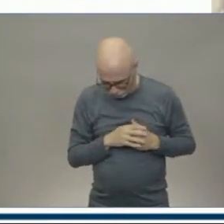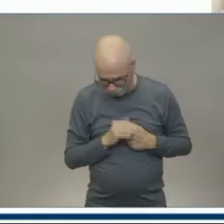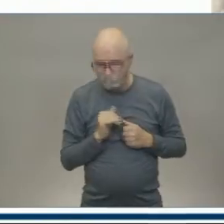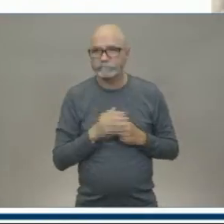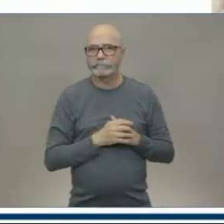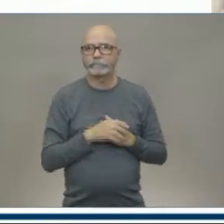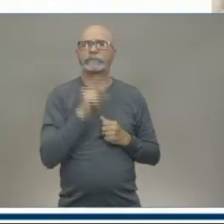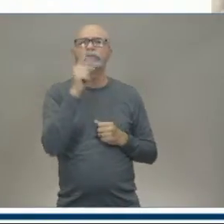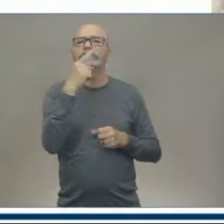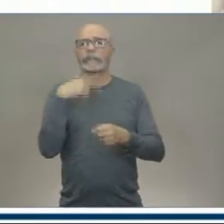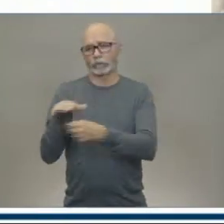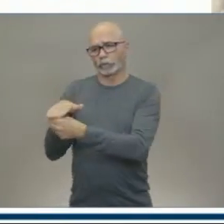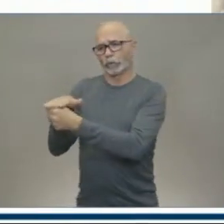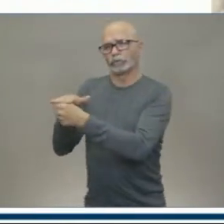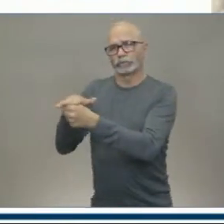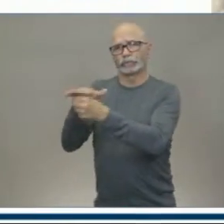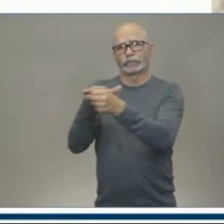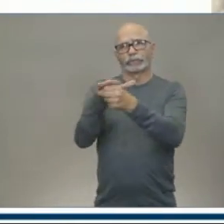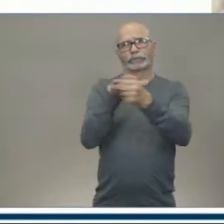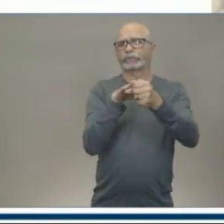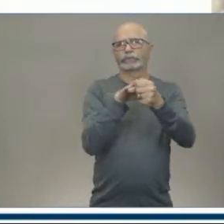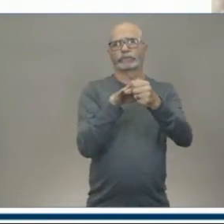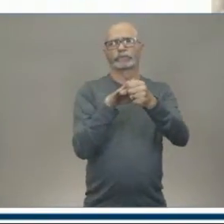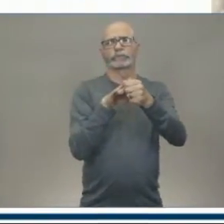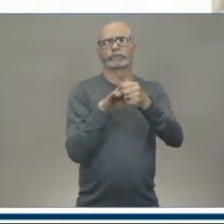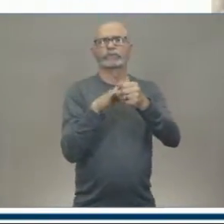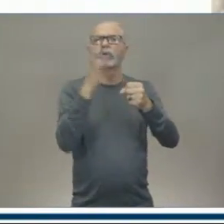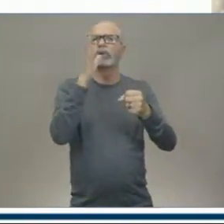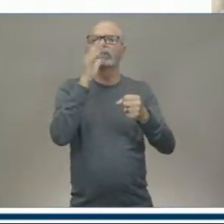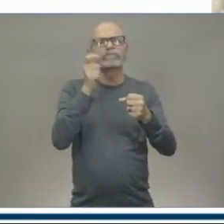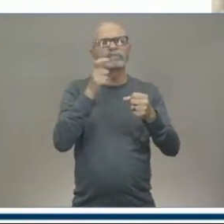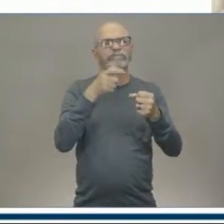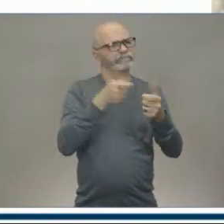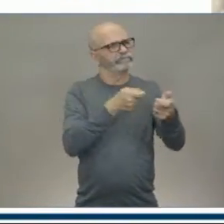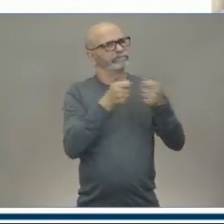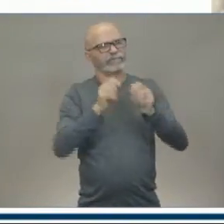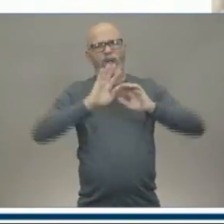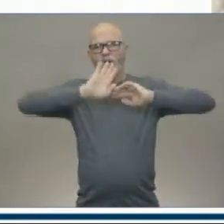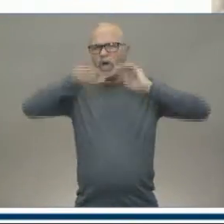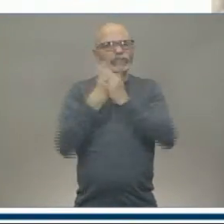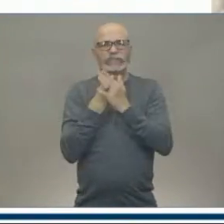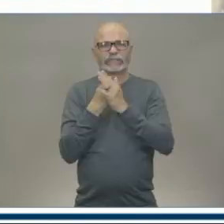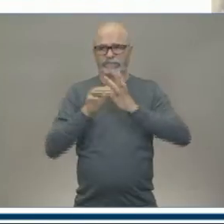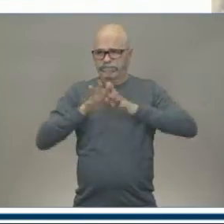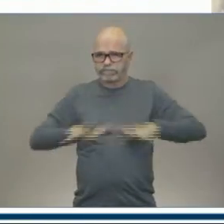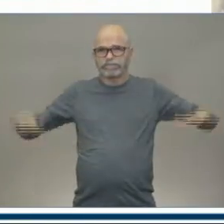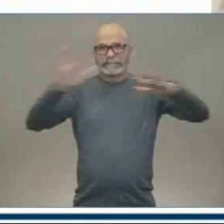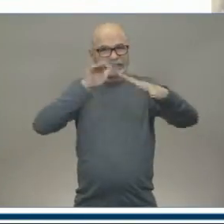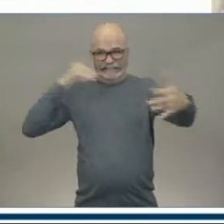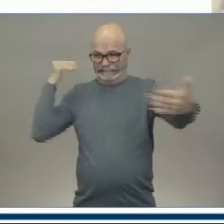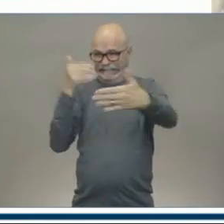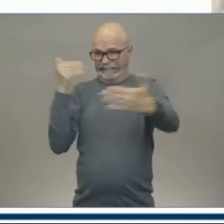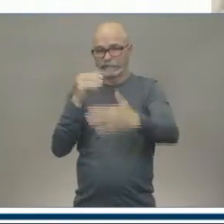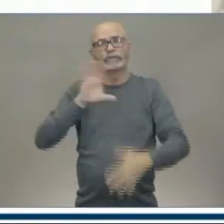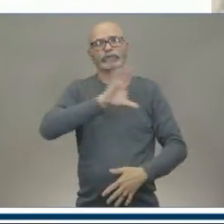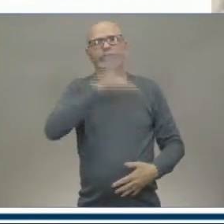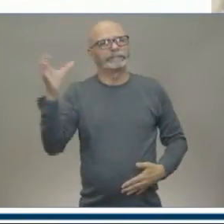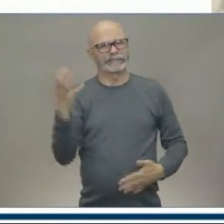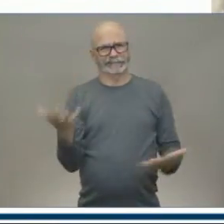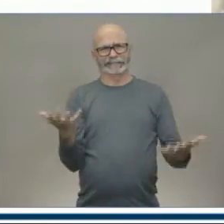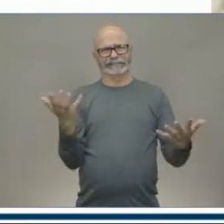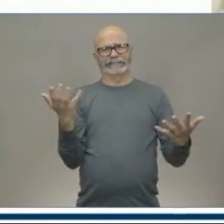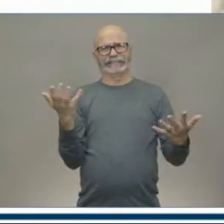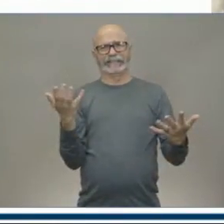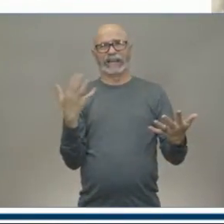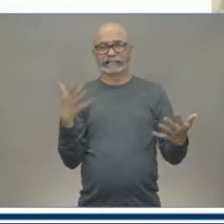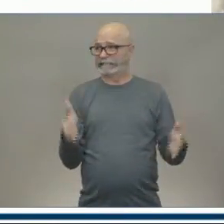HRM. And why I'm saying that is because we're entering the holiday period, and I'm just wondering whether there's increased risk in any event, and perhaps we need to